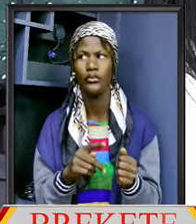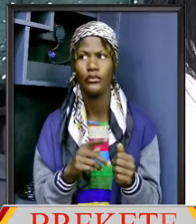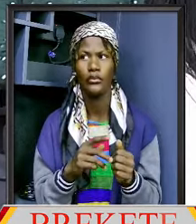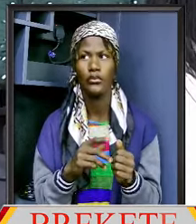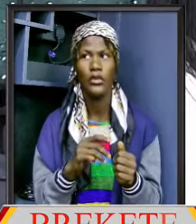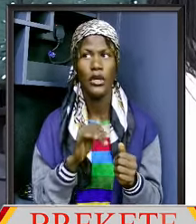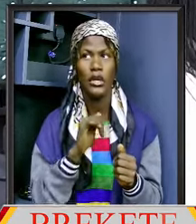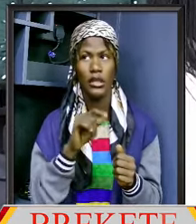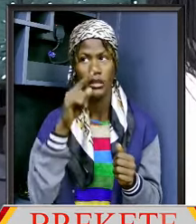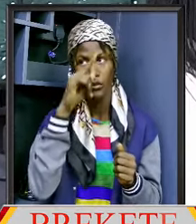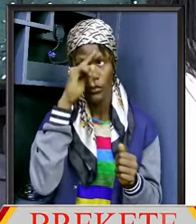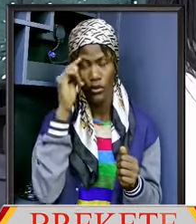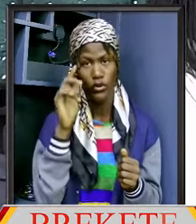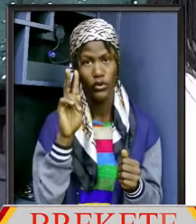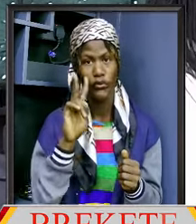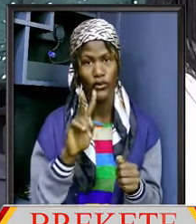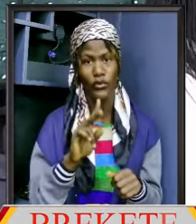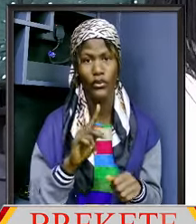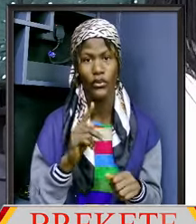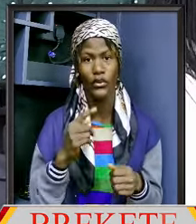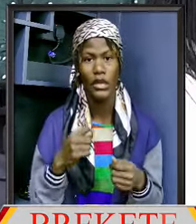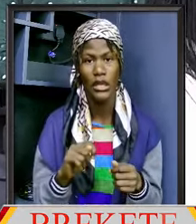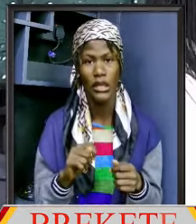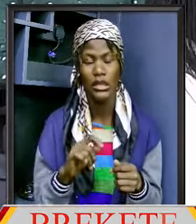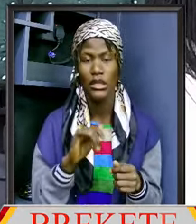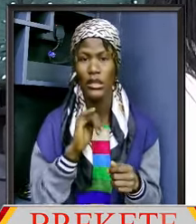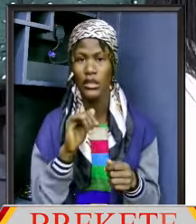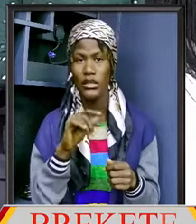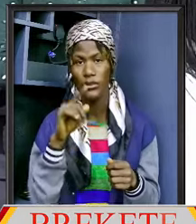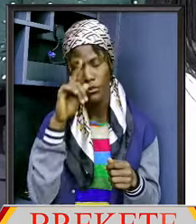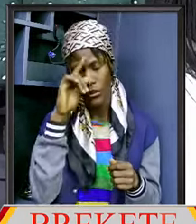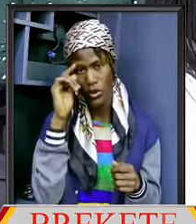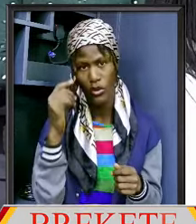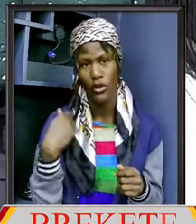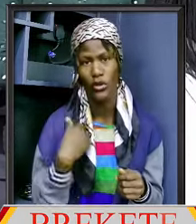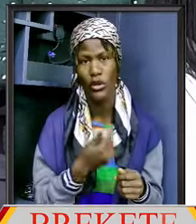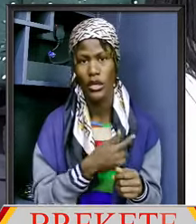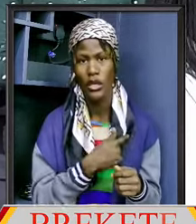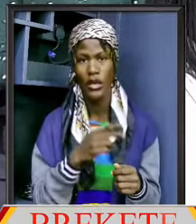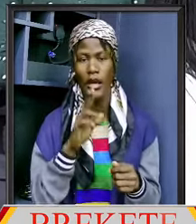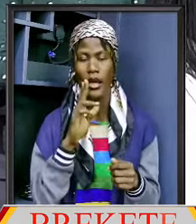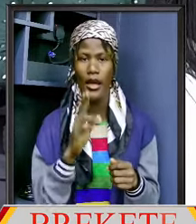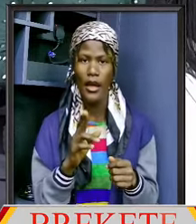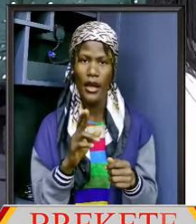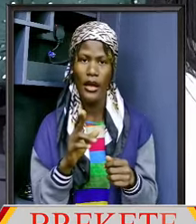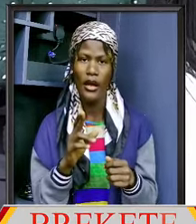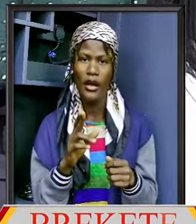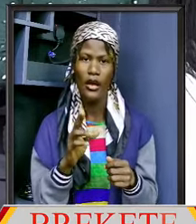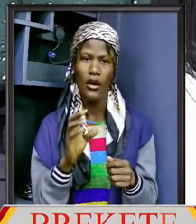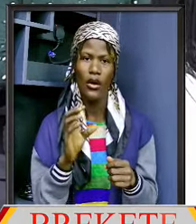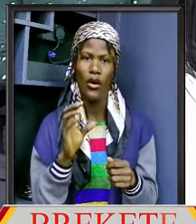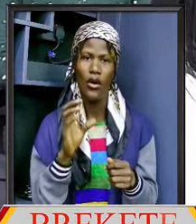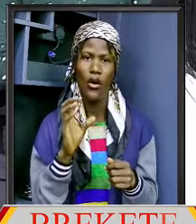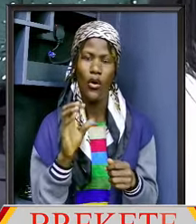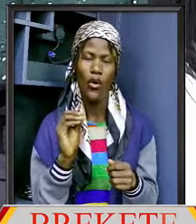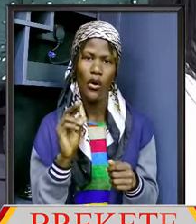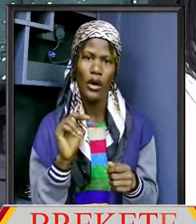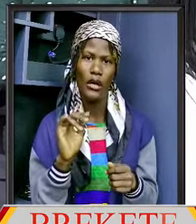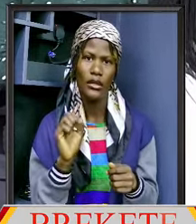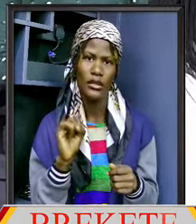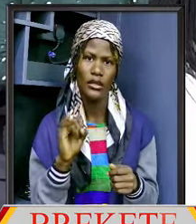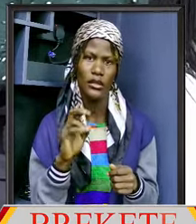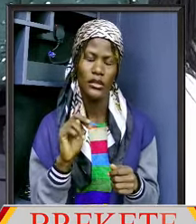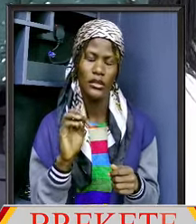two things. One, we say we are concerned about quality of service. Yes. Which